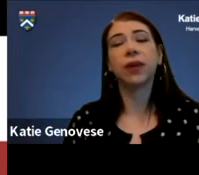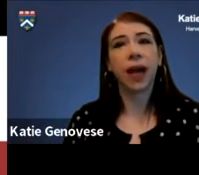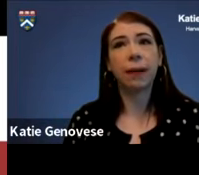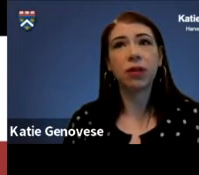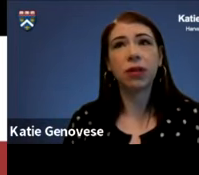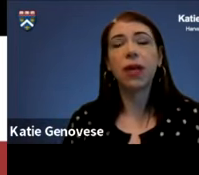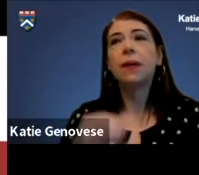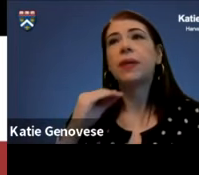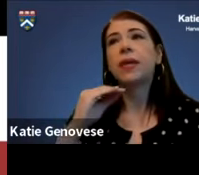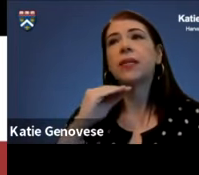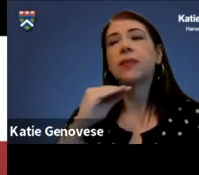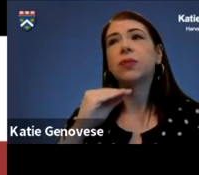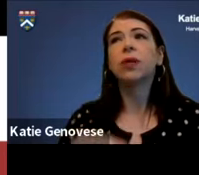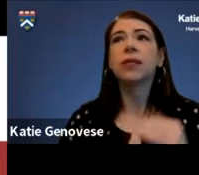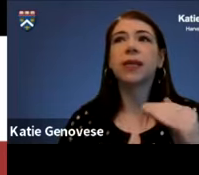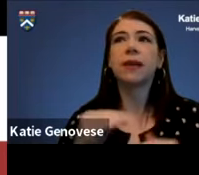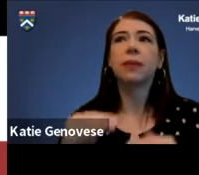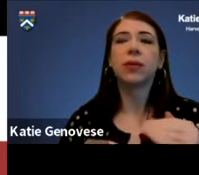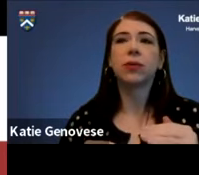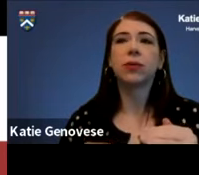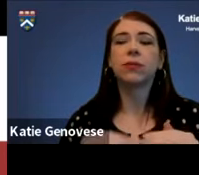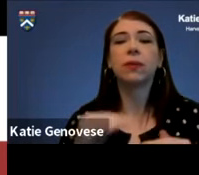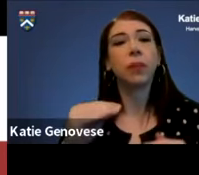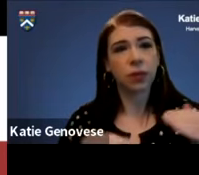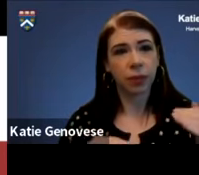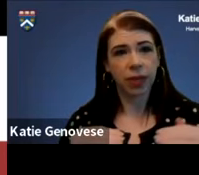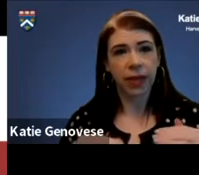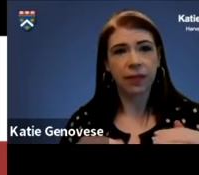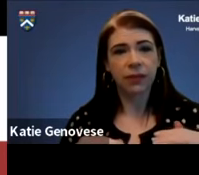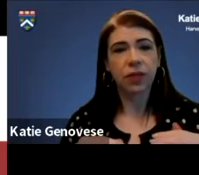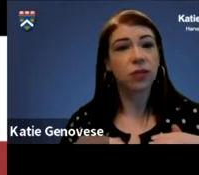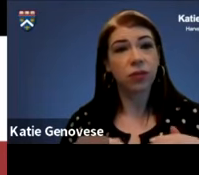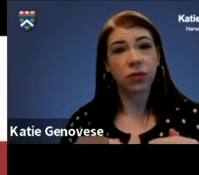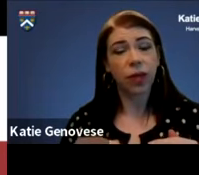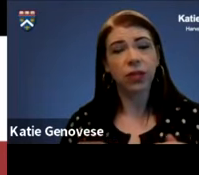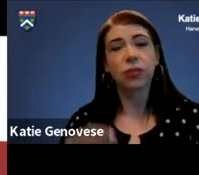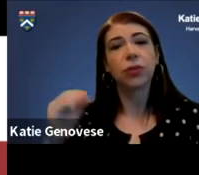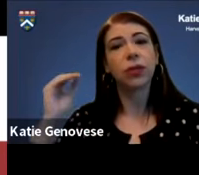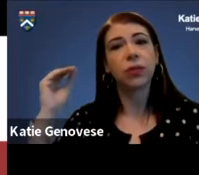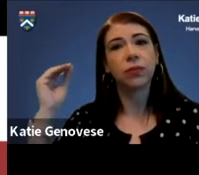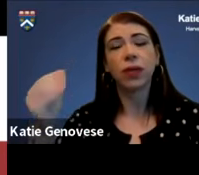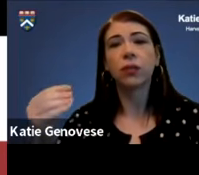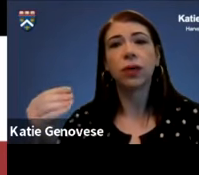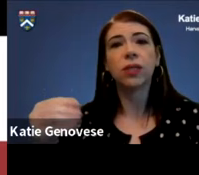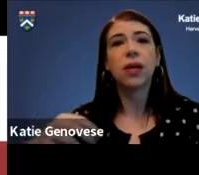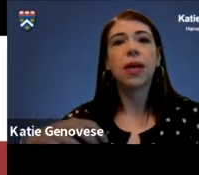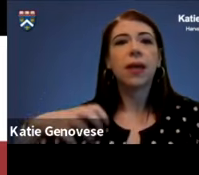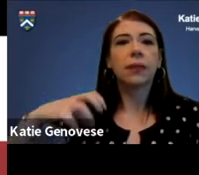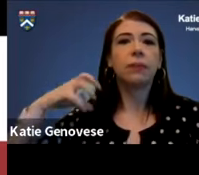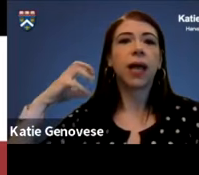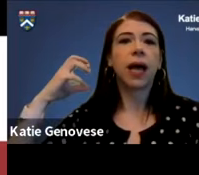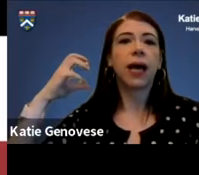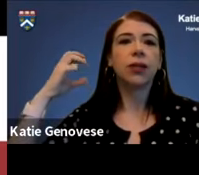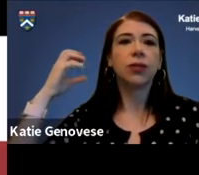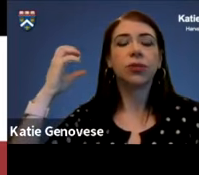really great option because courses can be used for multiple types of credentials at once. So you could use one course that